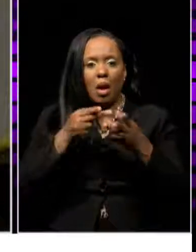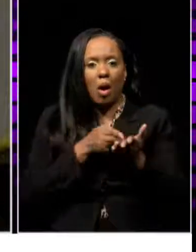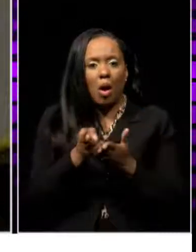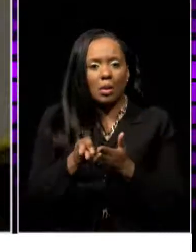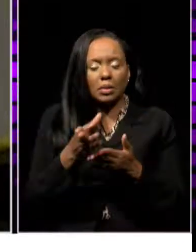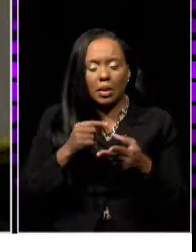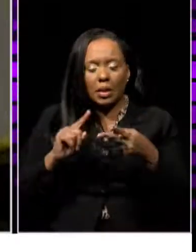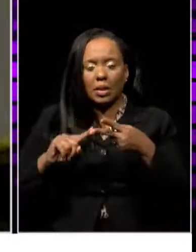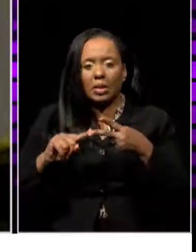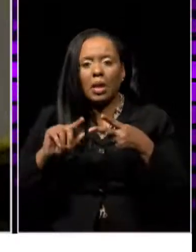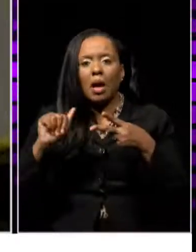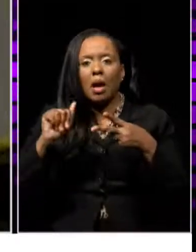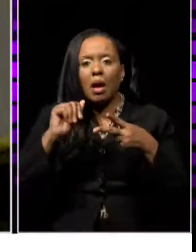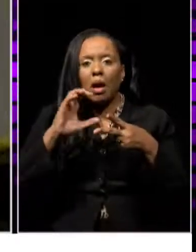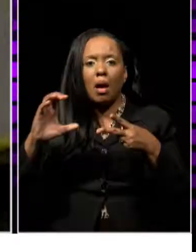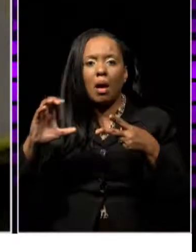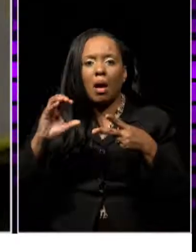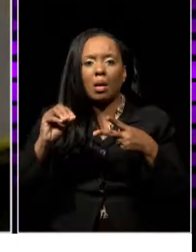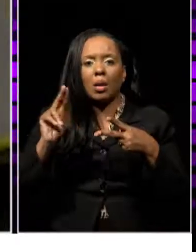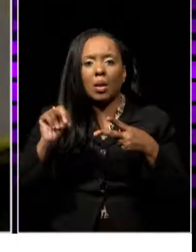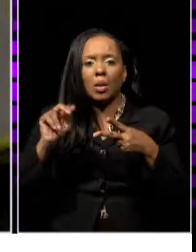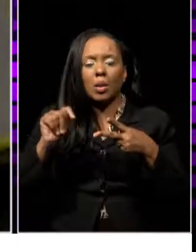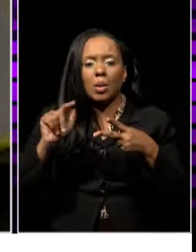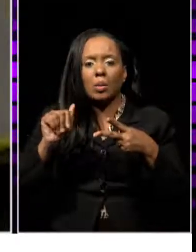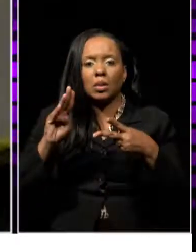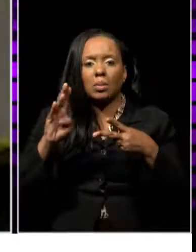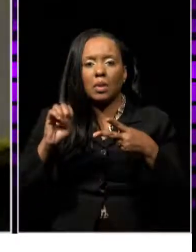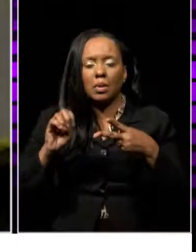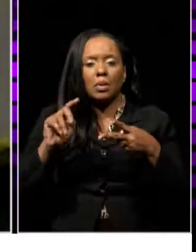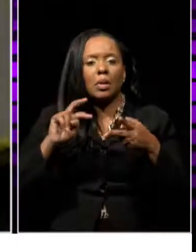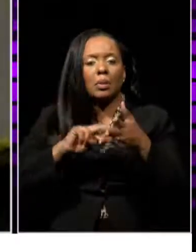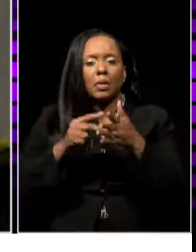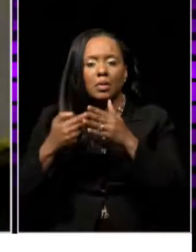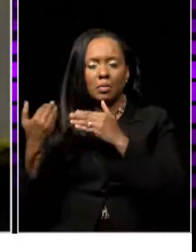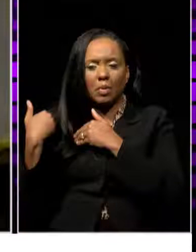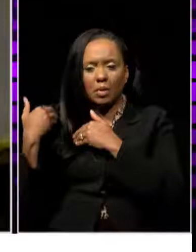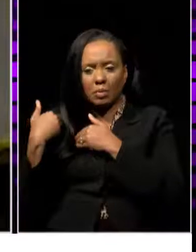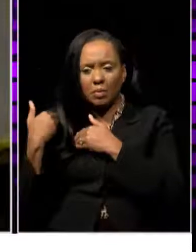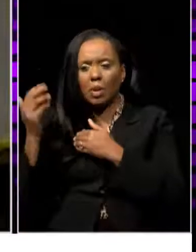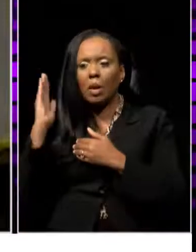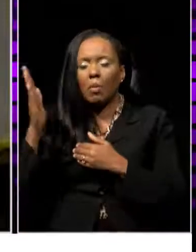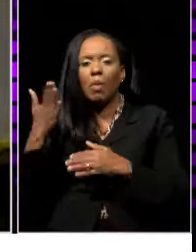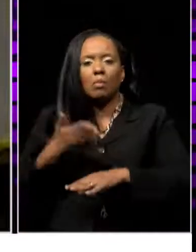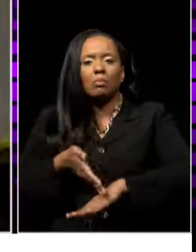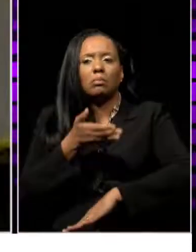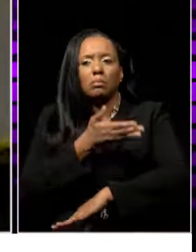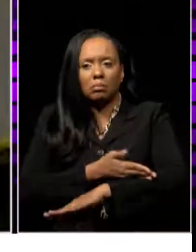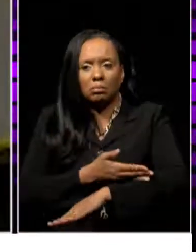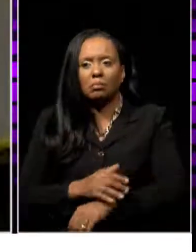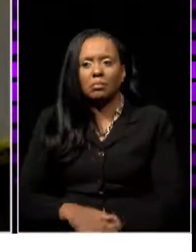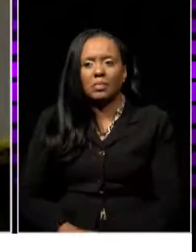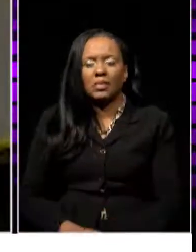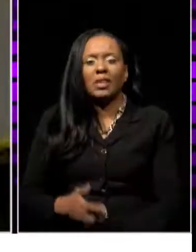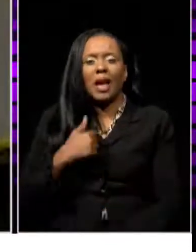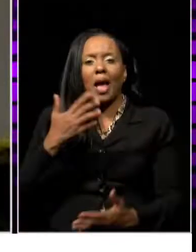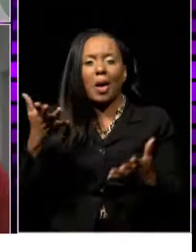start to really flourish, and that open communication. So it's a kind of amendment or an